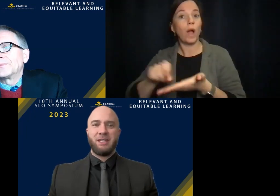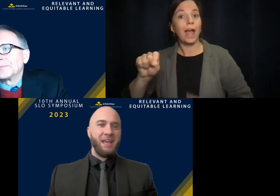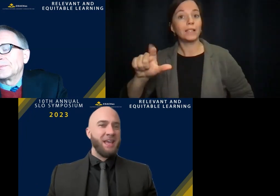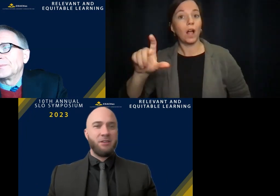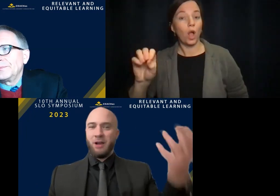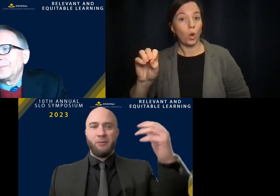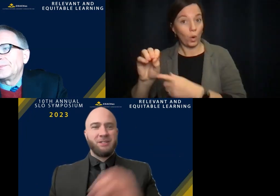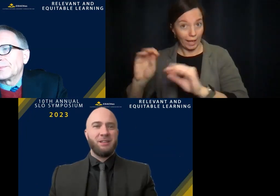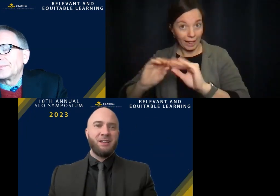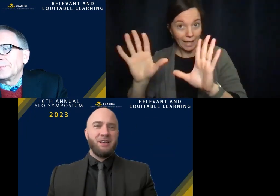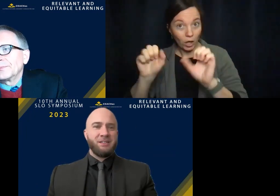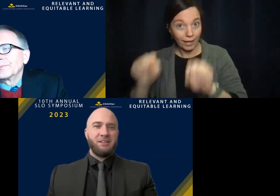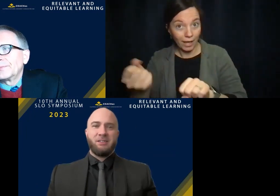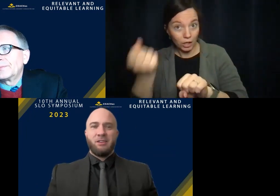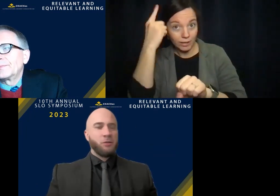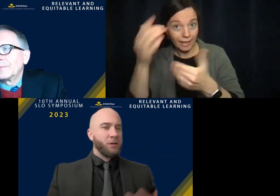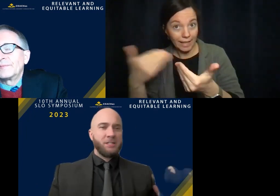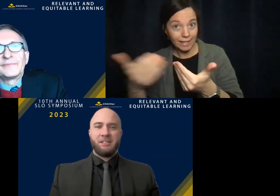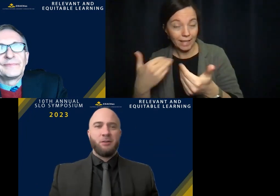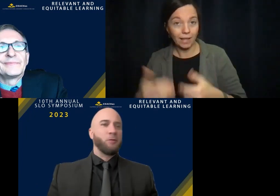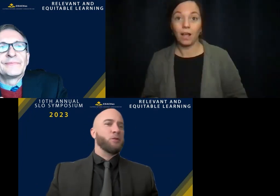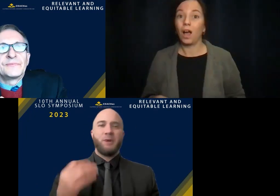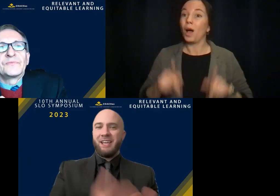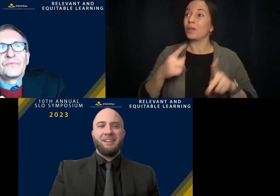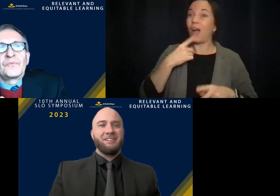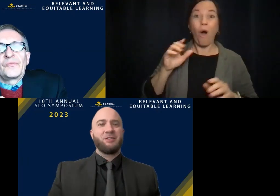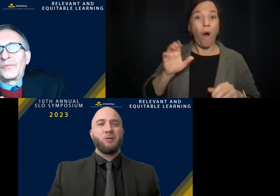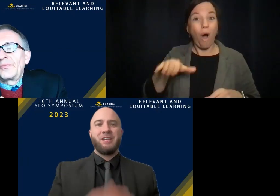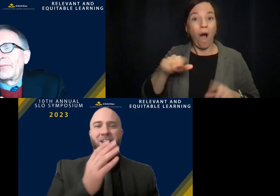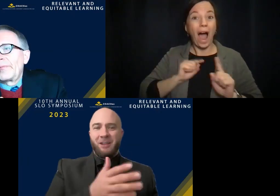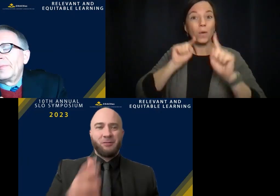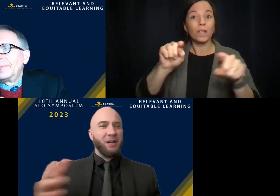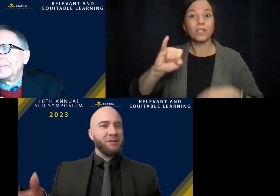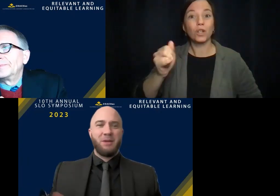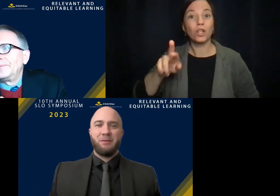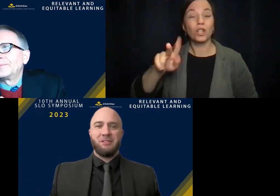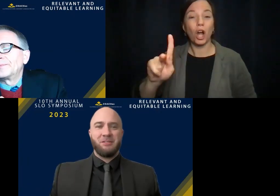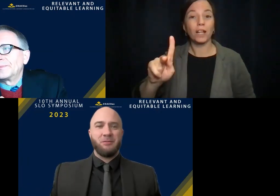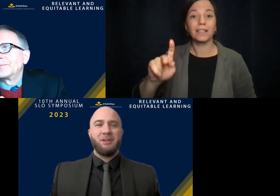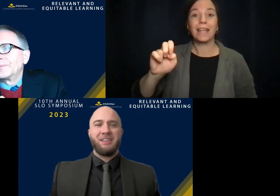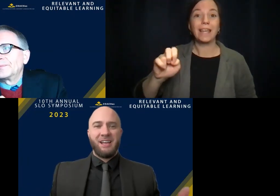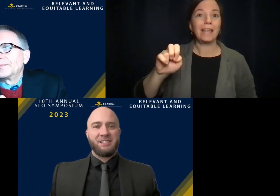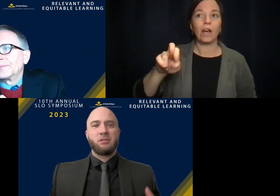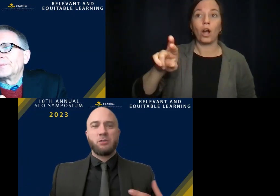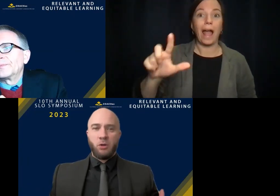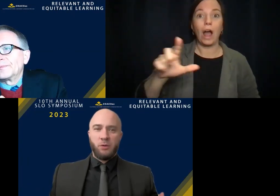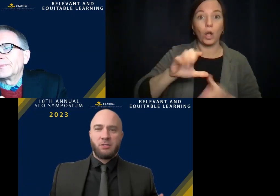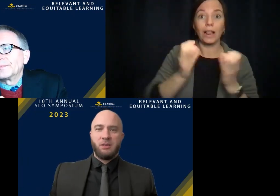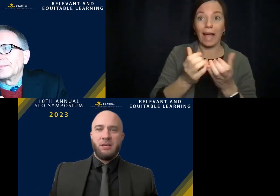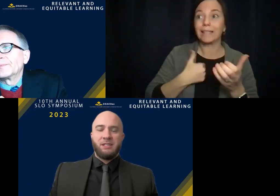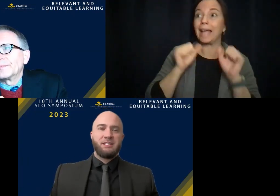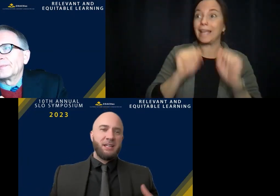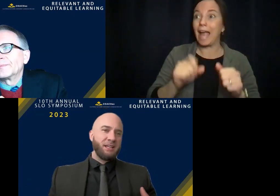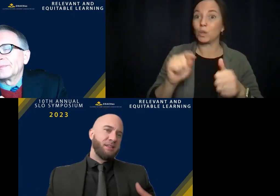Can someone say, hey, you know, I went to Yark's ESL course. By the end of this course, here's what I'm going to be able to do. Yes. So it's